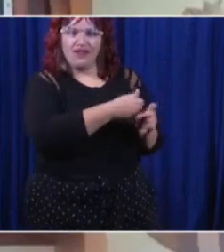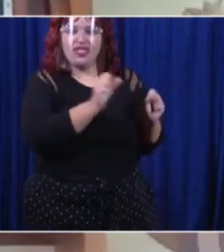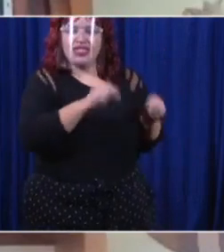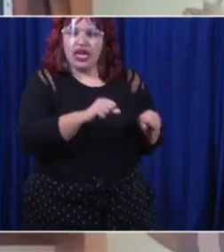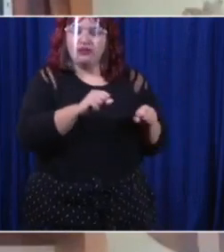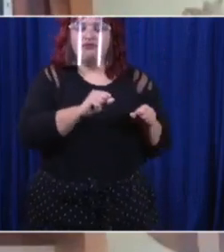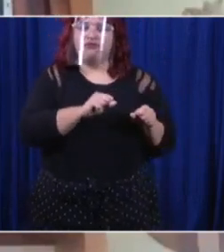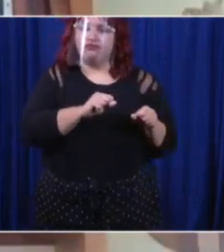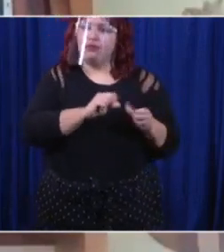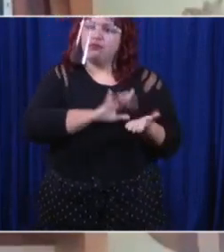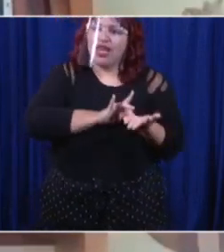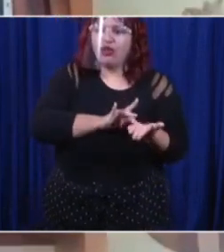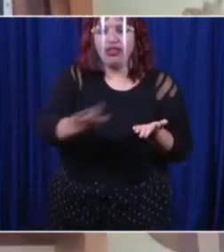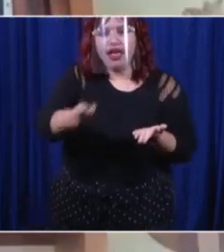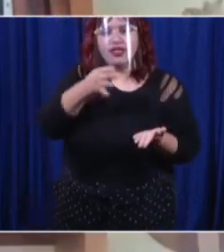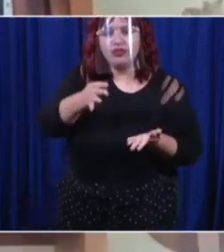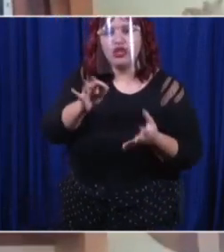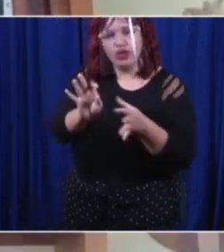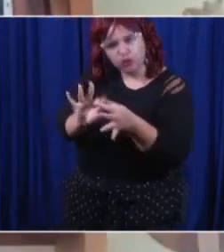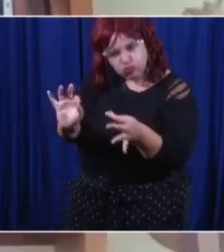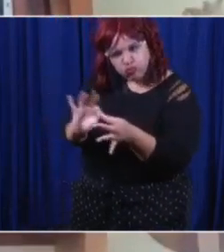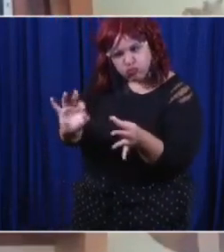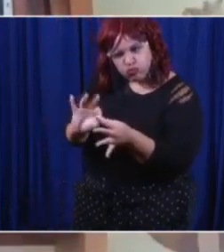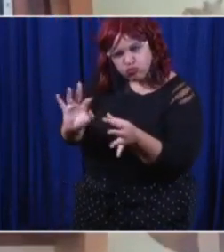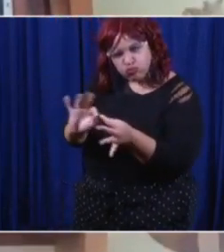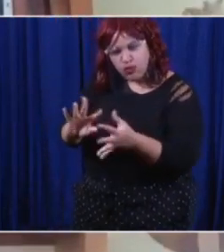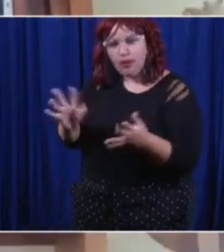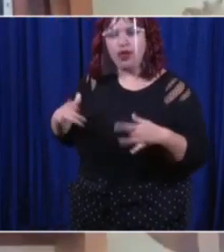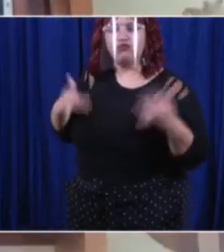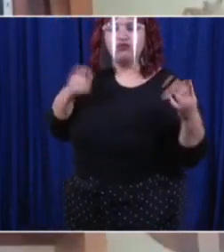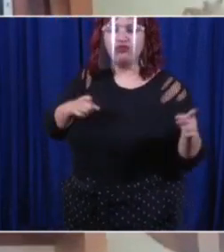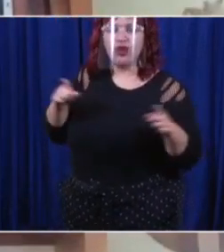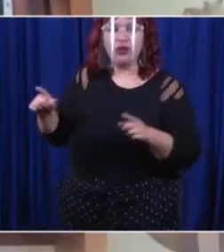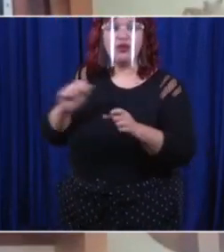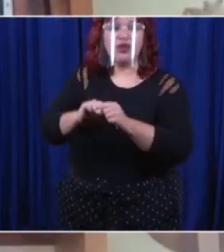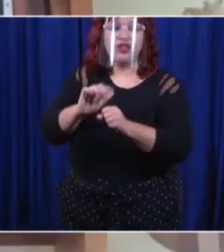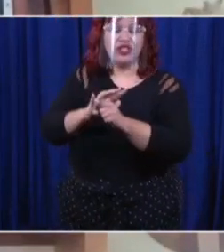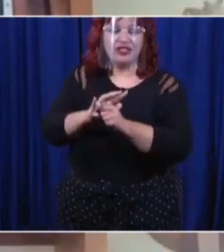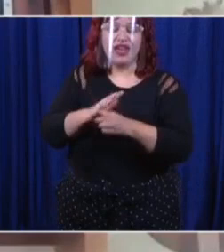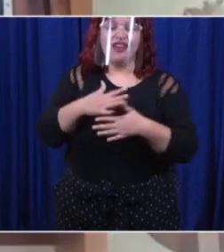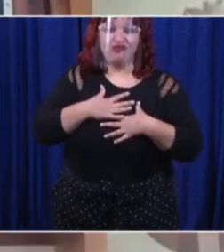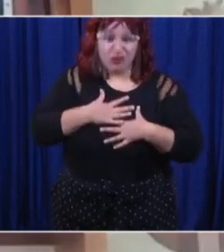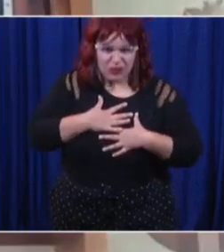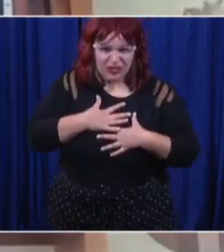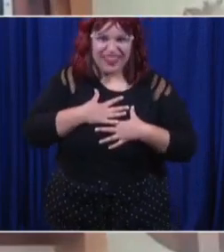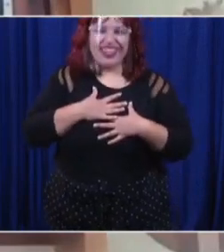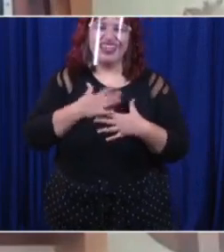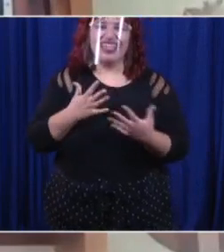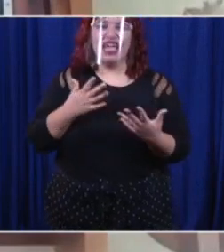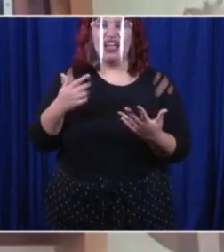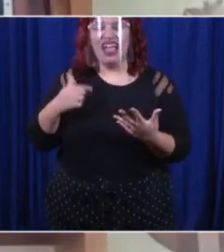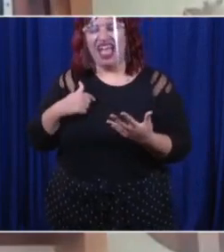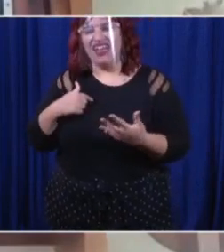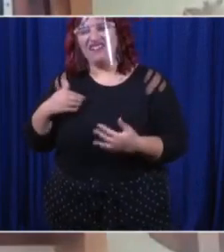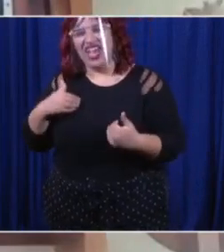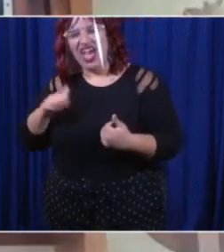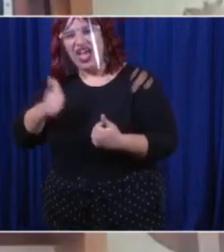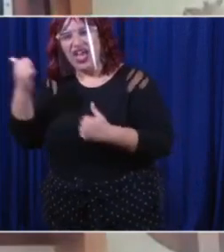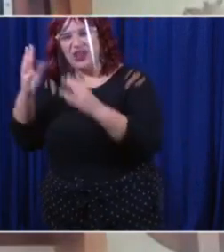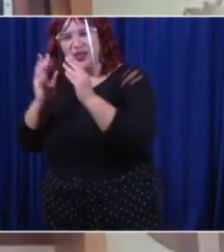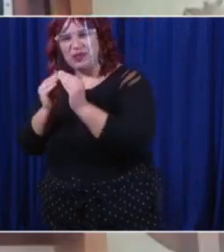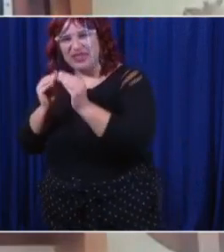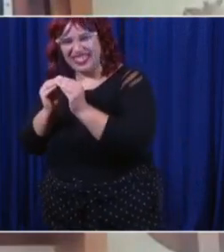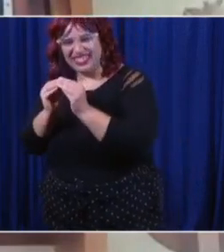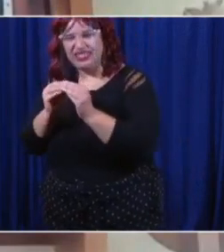this point. I am going to, unfortunately, have to jump off. I wanted to introduce them, kind of set the stage. I have